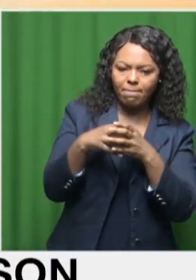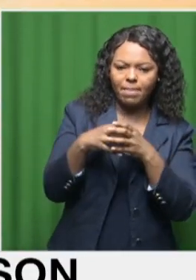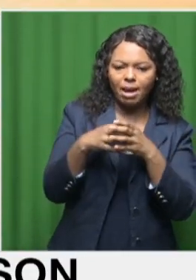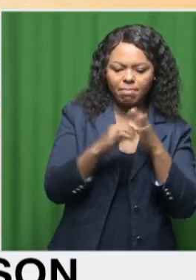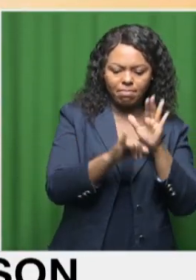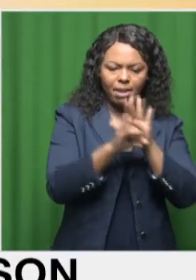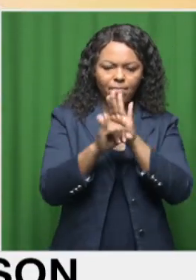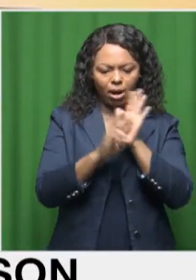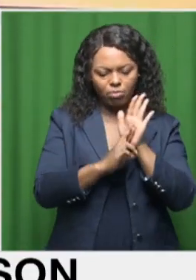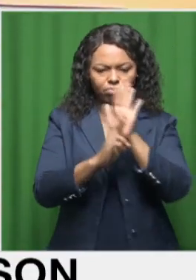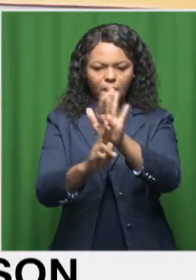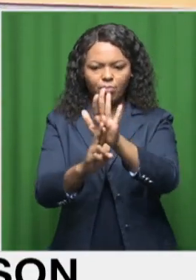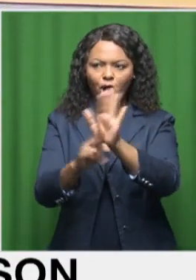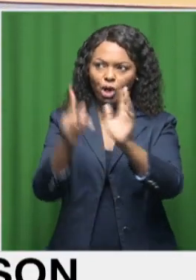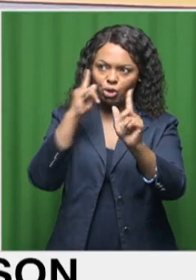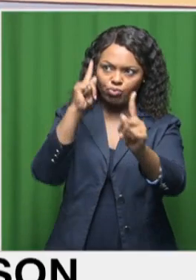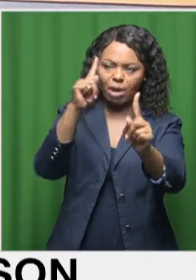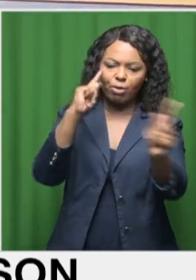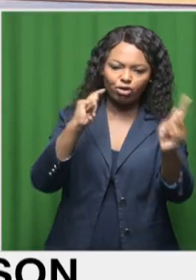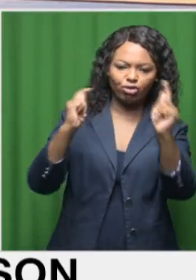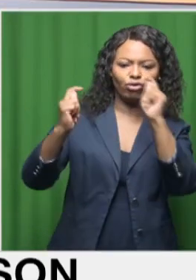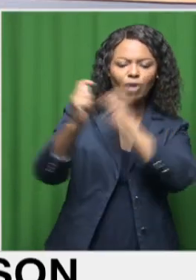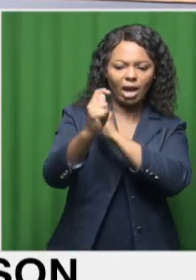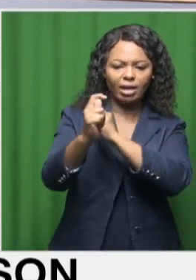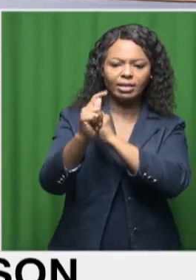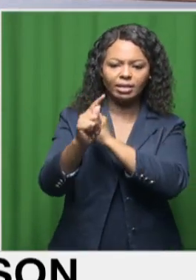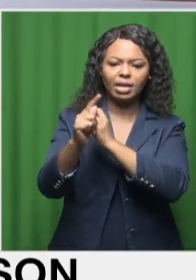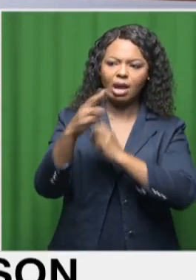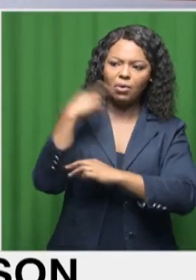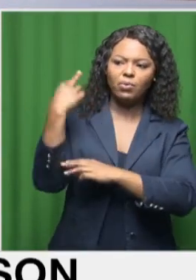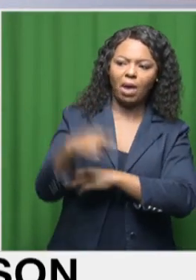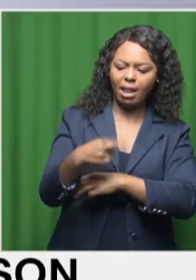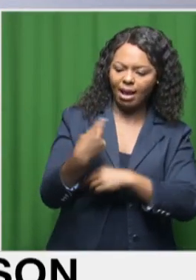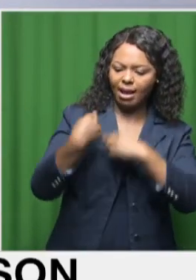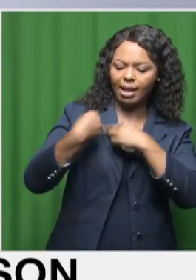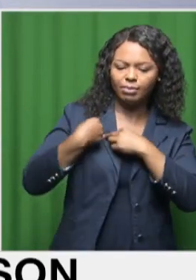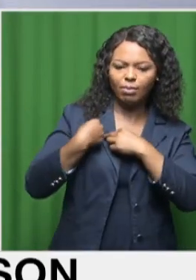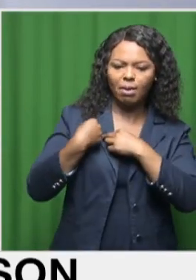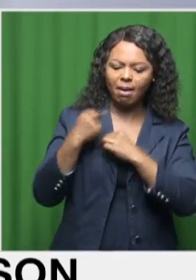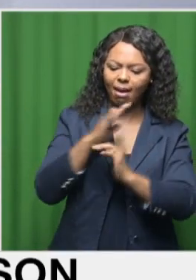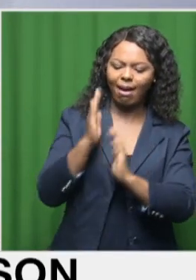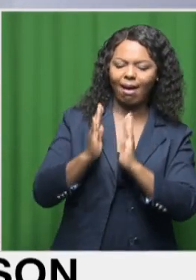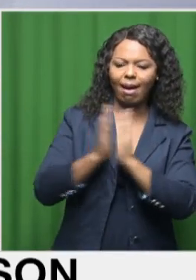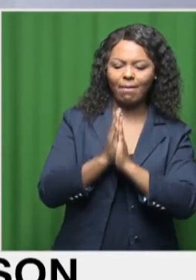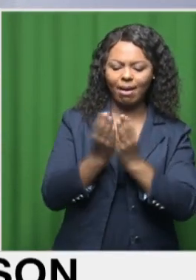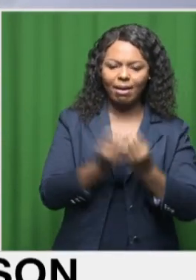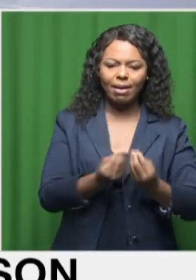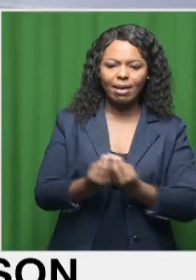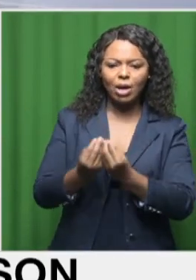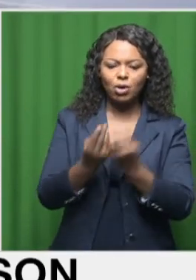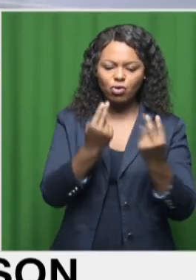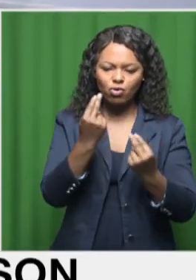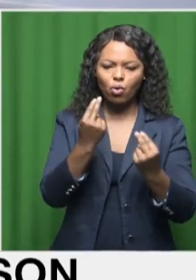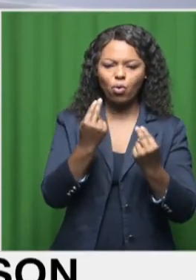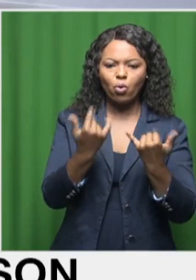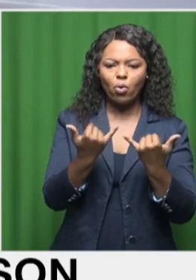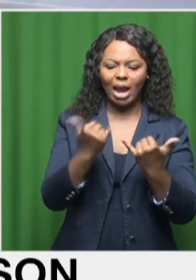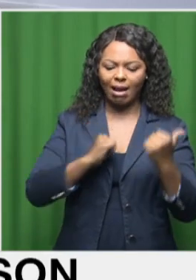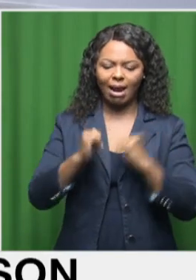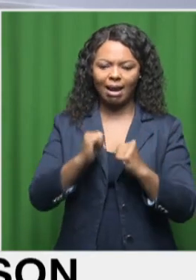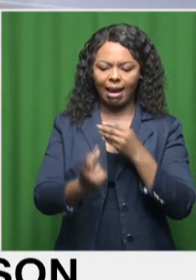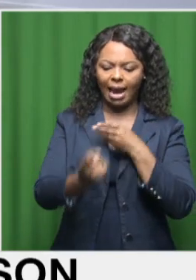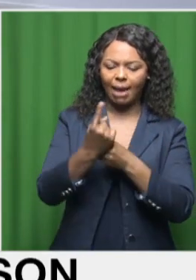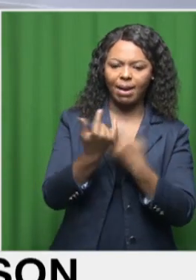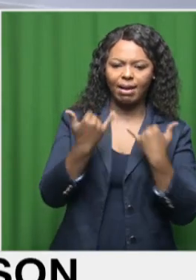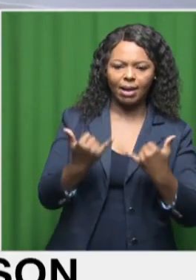custodians of this change, to take to be responsible with this new landscape that is happening